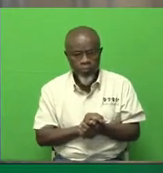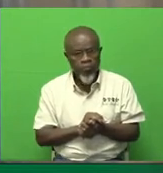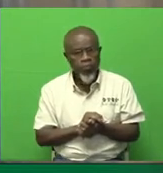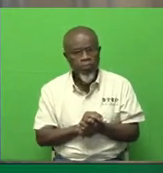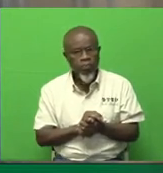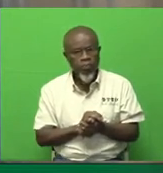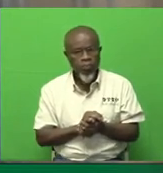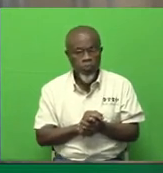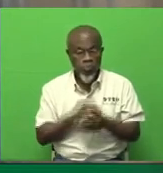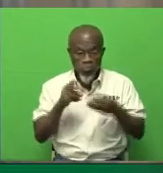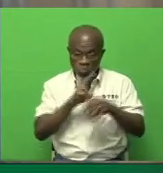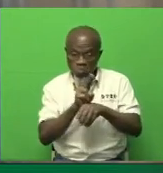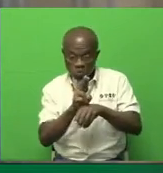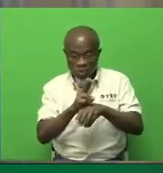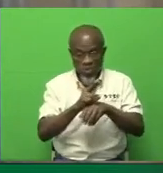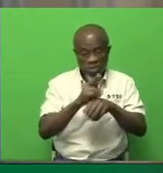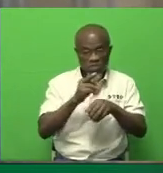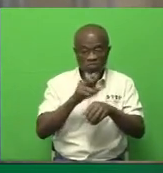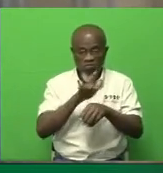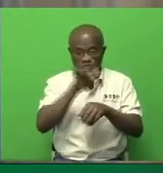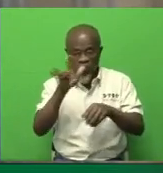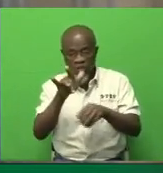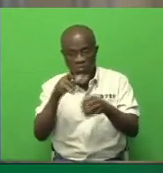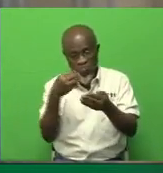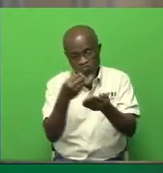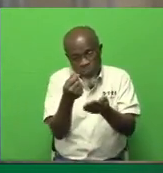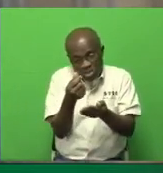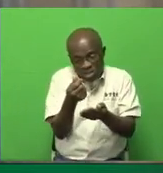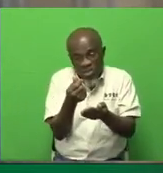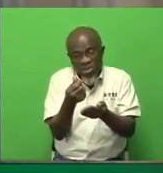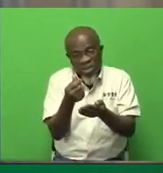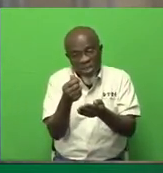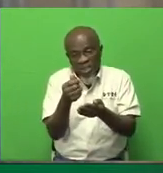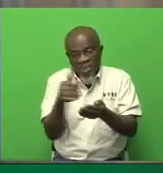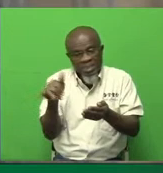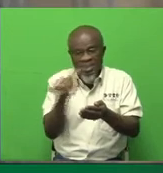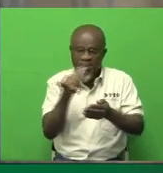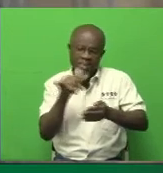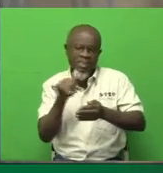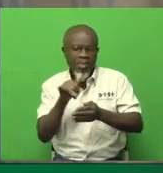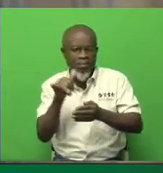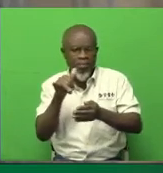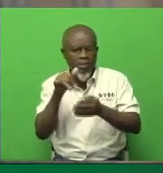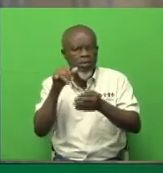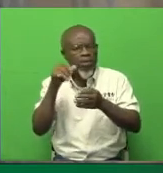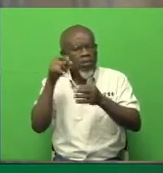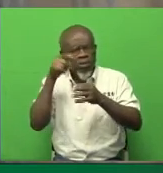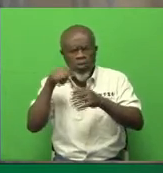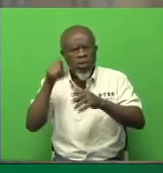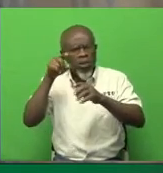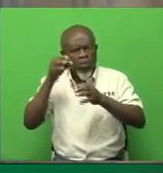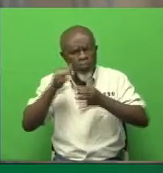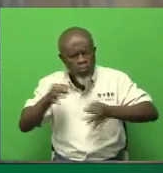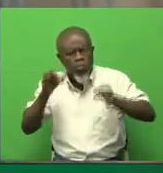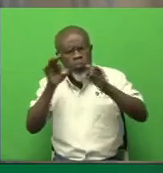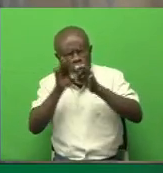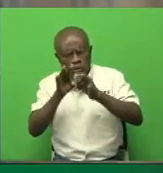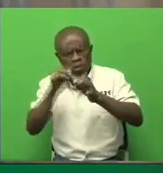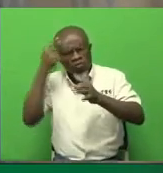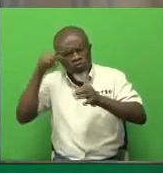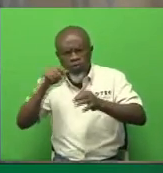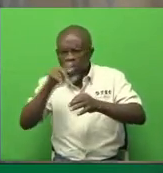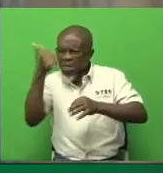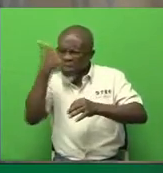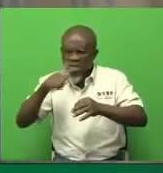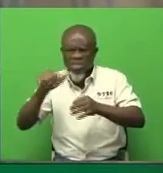for any foreign investor essentially for repatriation of funds the reduction in sales is not because of low